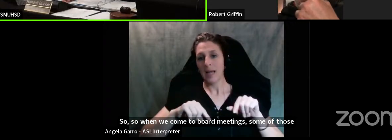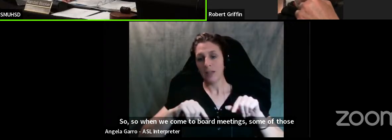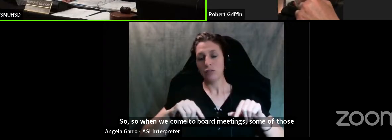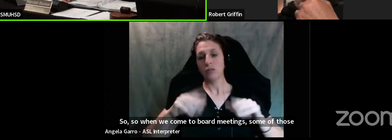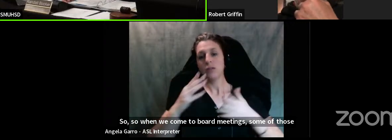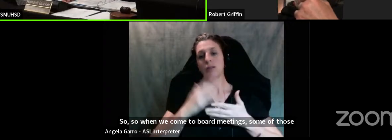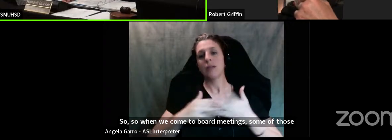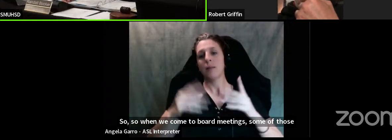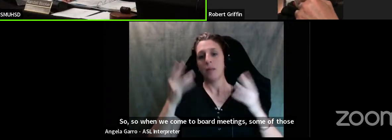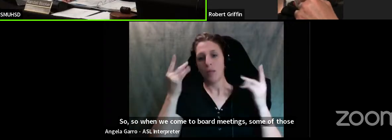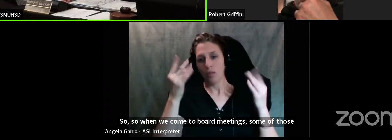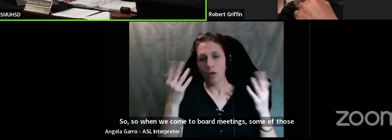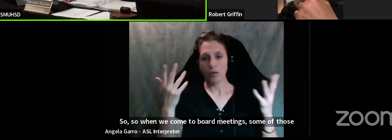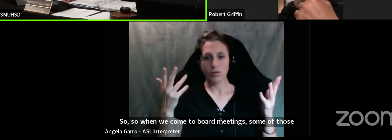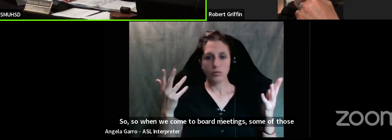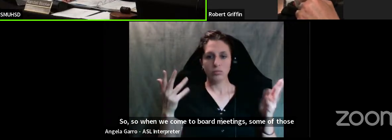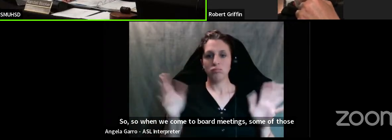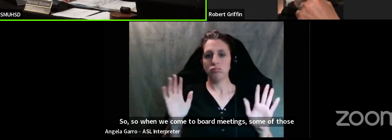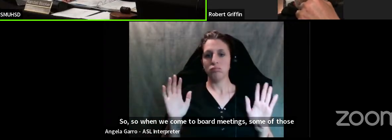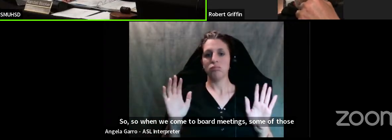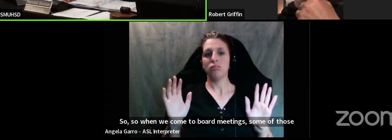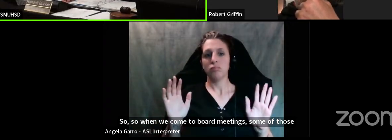the thoughts have been